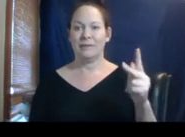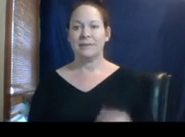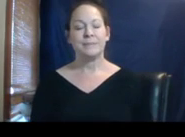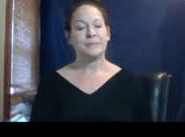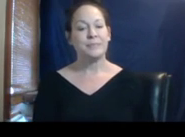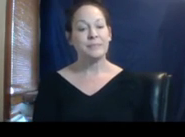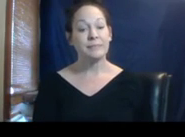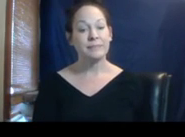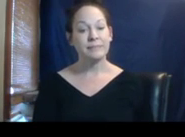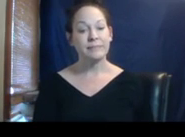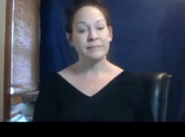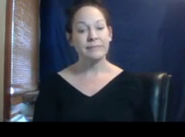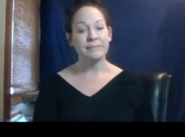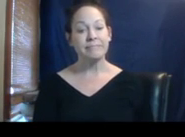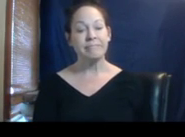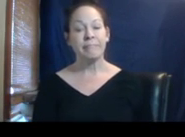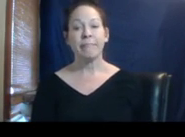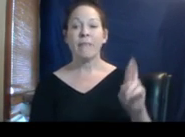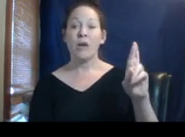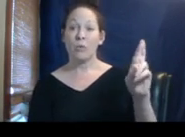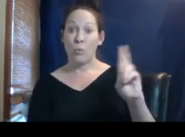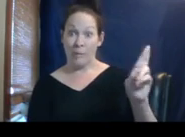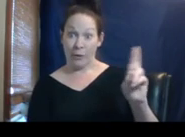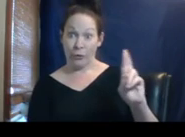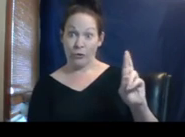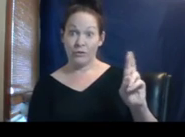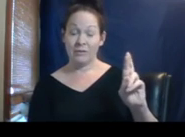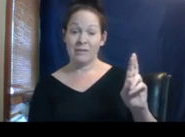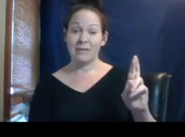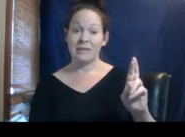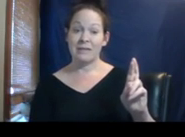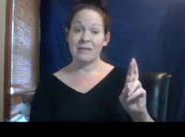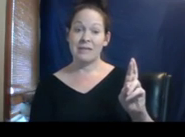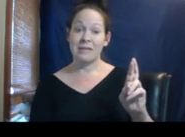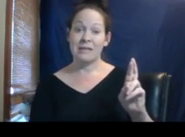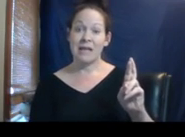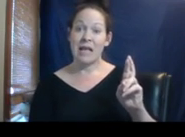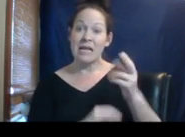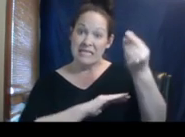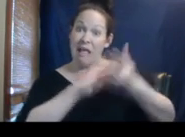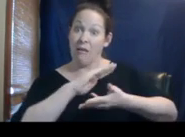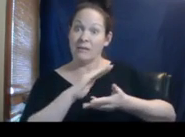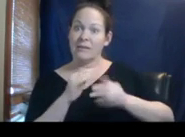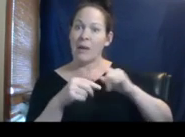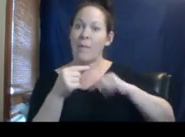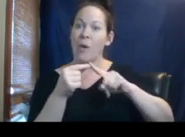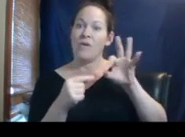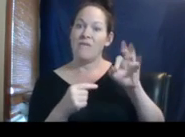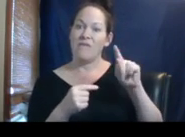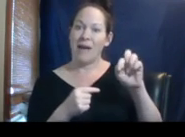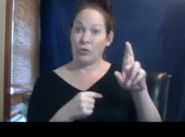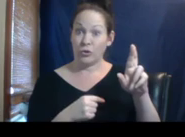Remainders tell us about factors. If you divide